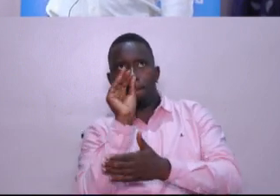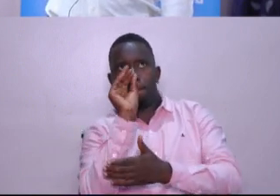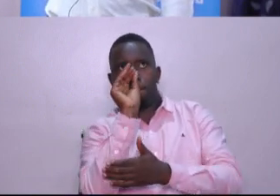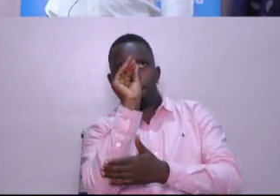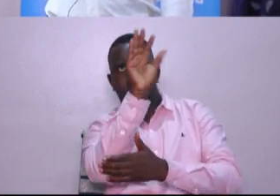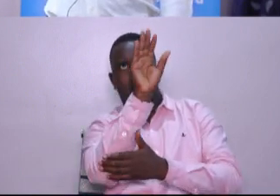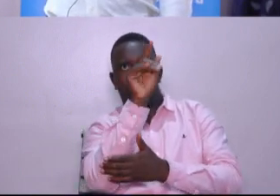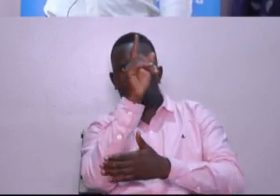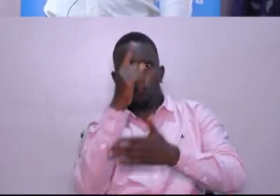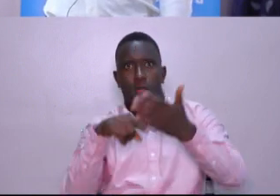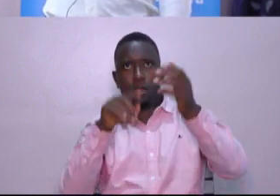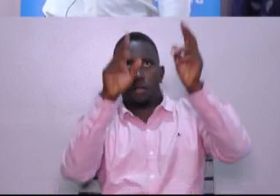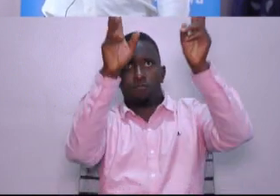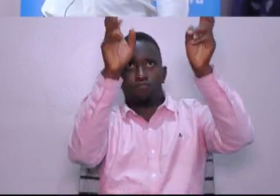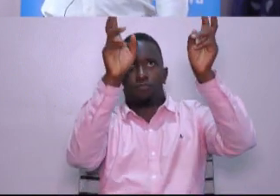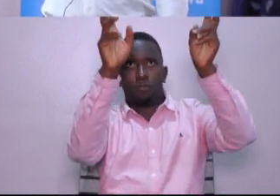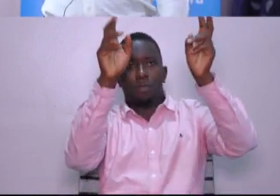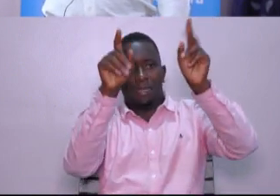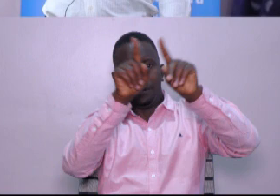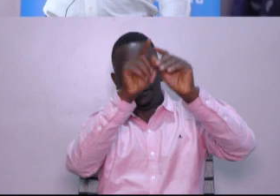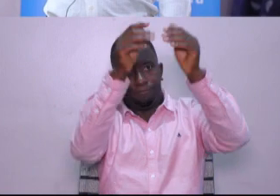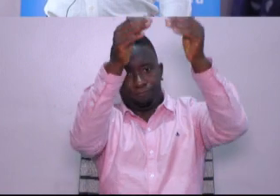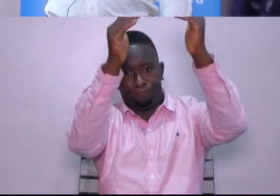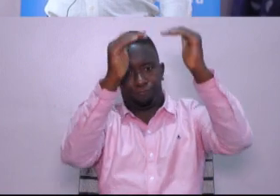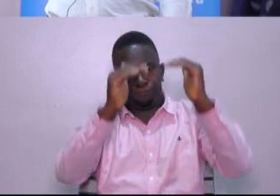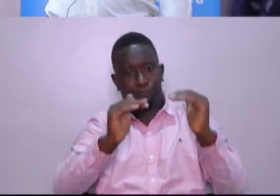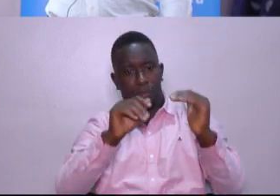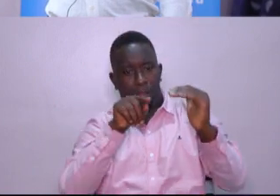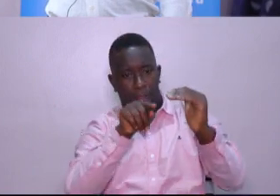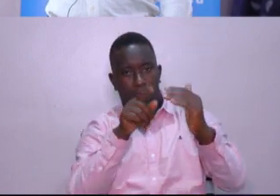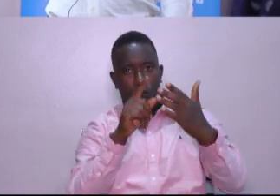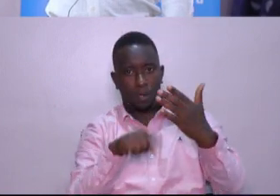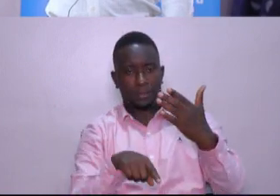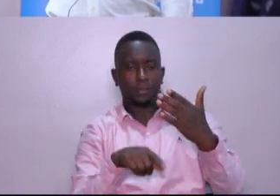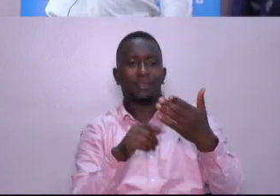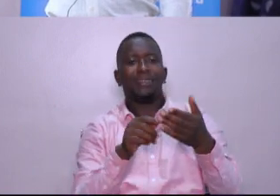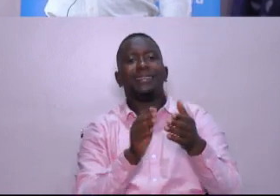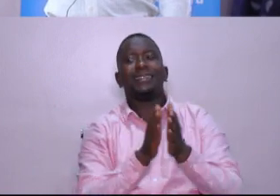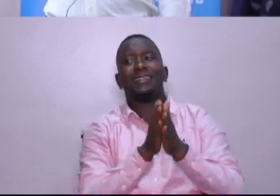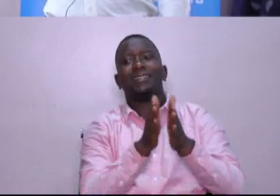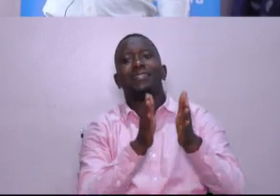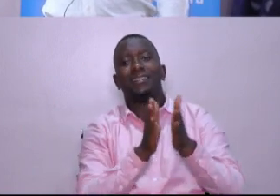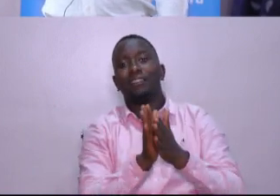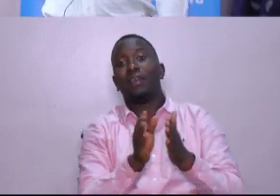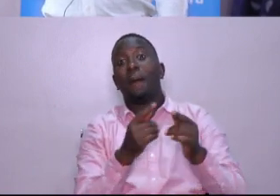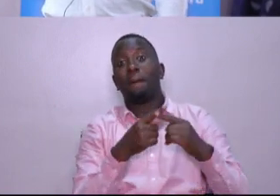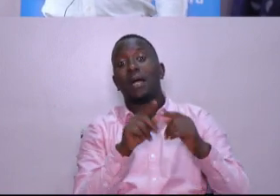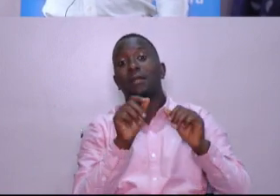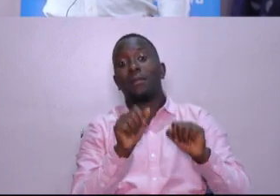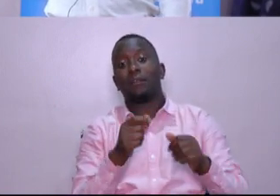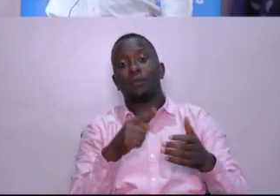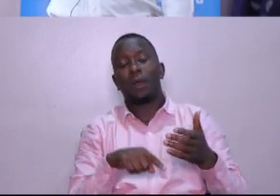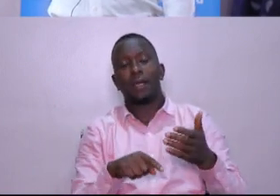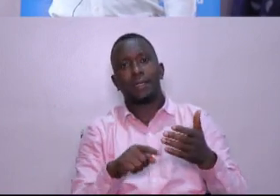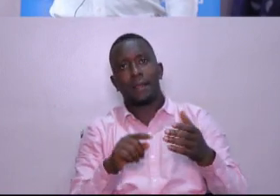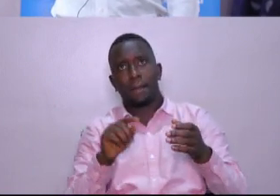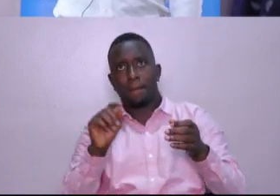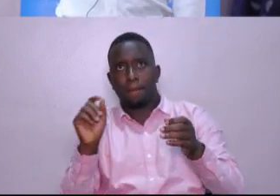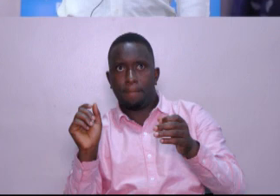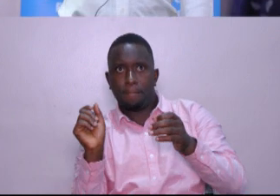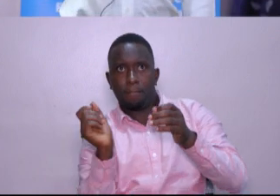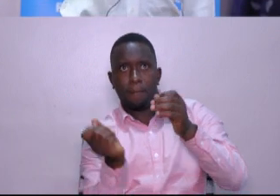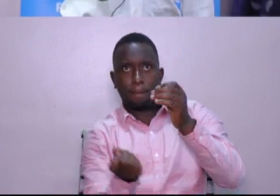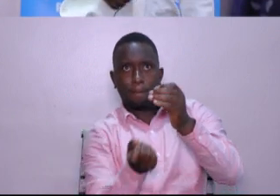by its definition below it, but they should come to the screen at different